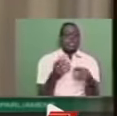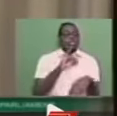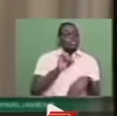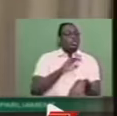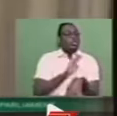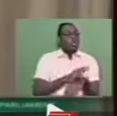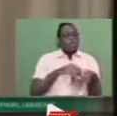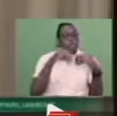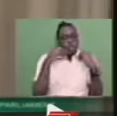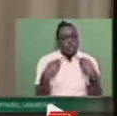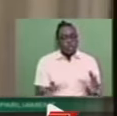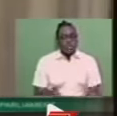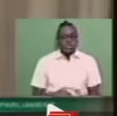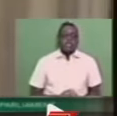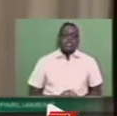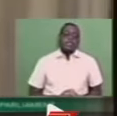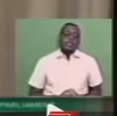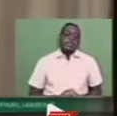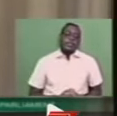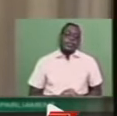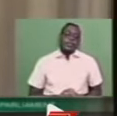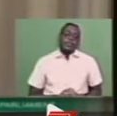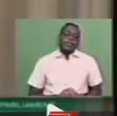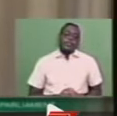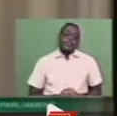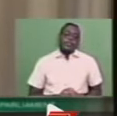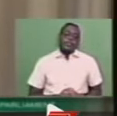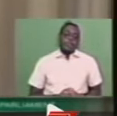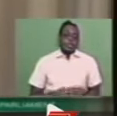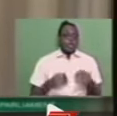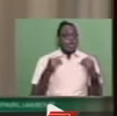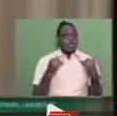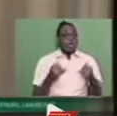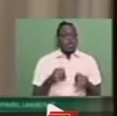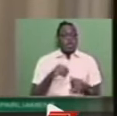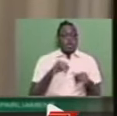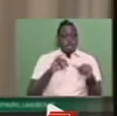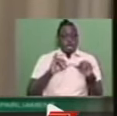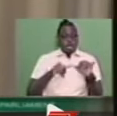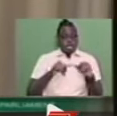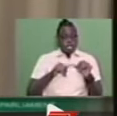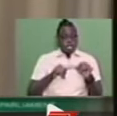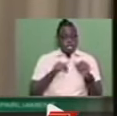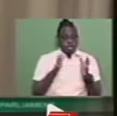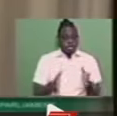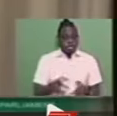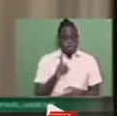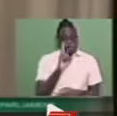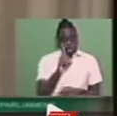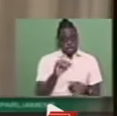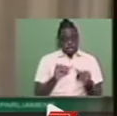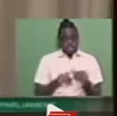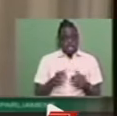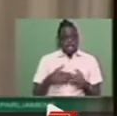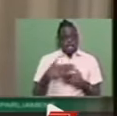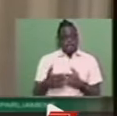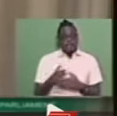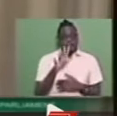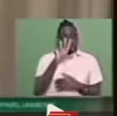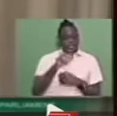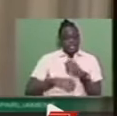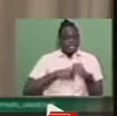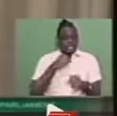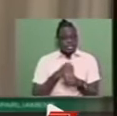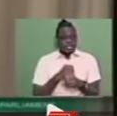It started with the hubris of an engineer who, after 5 years, has crafted zero policies to drive economic